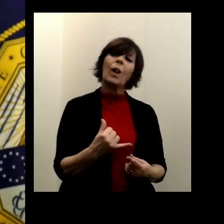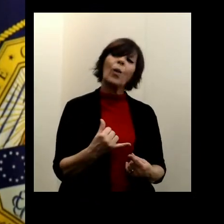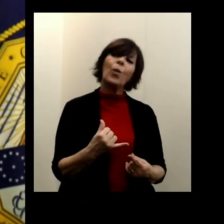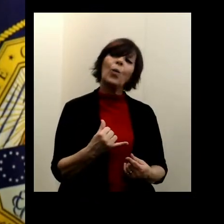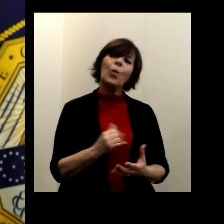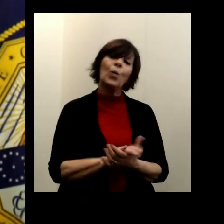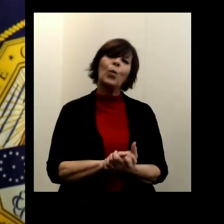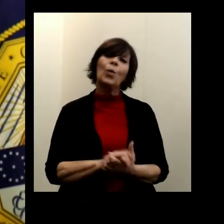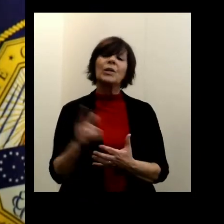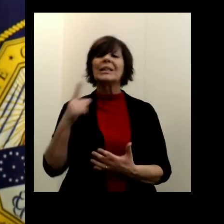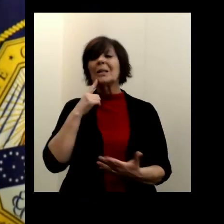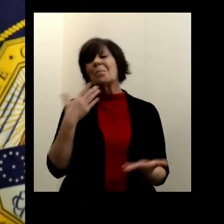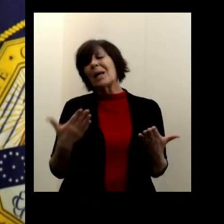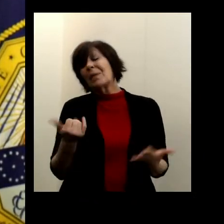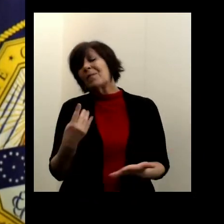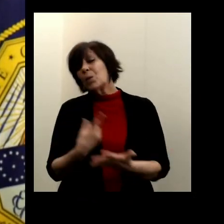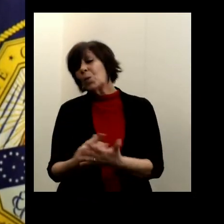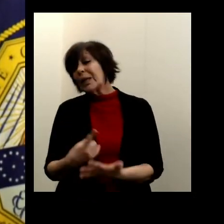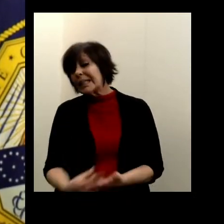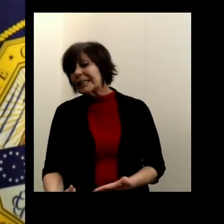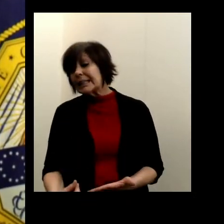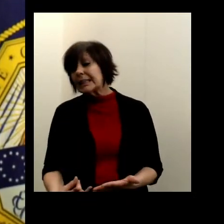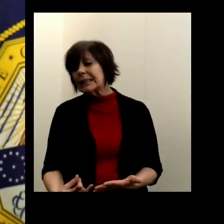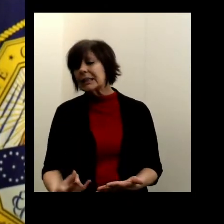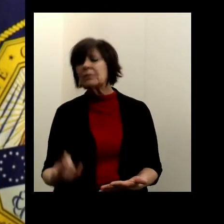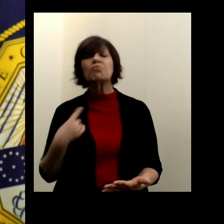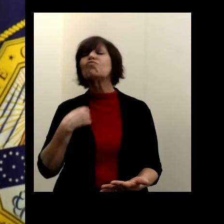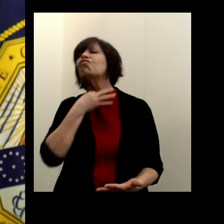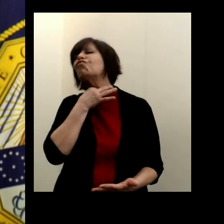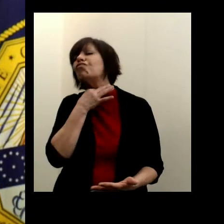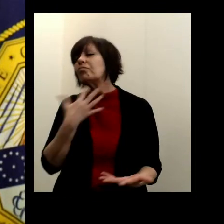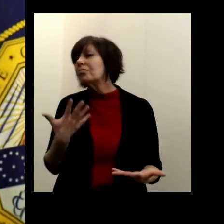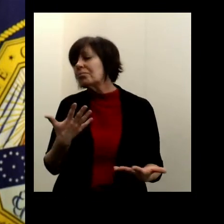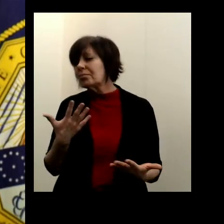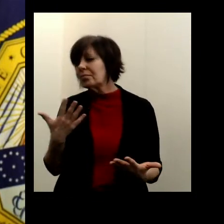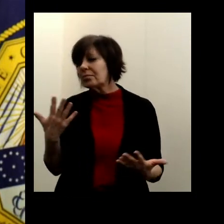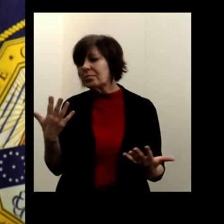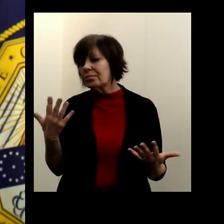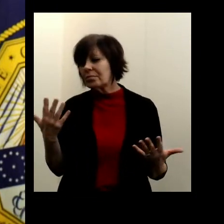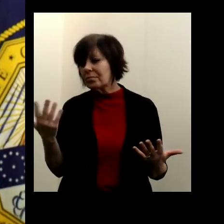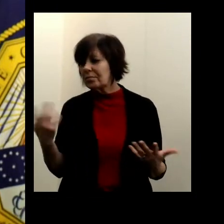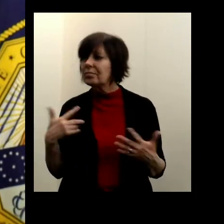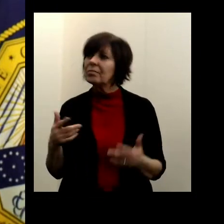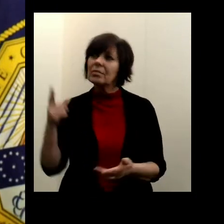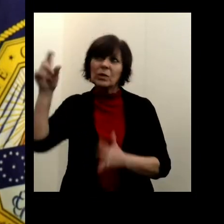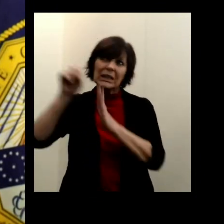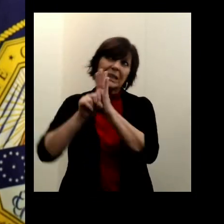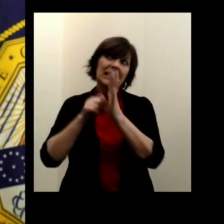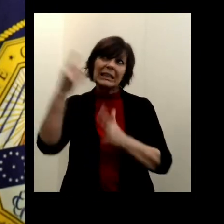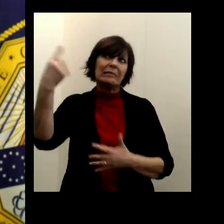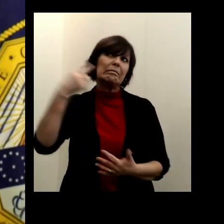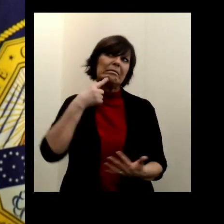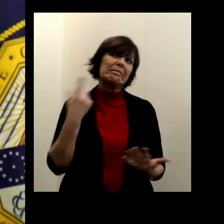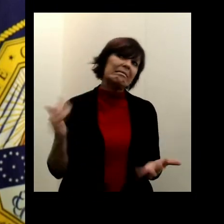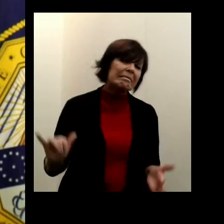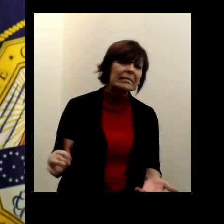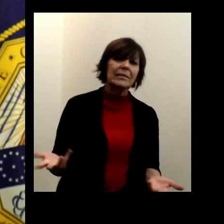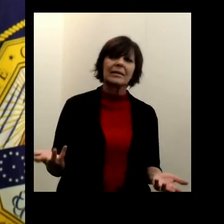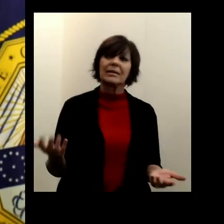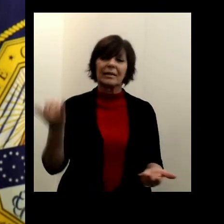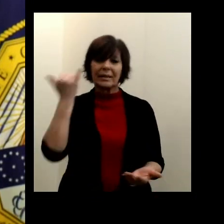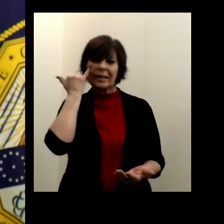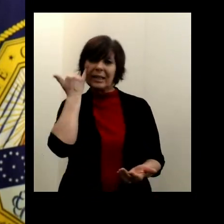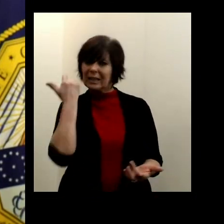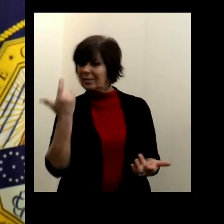zone? You said maybe in a couple of weeks. I'm just curious to know what those conversations with the state have been like, and whether or not there's